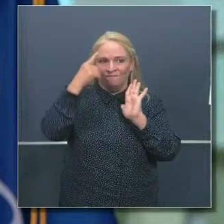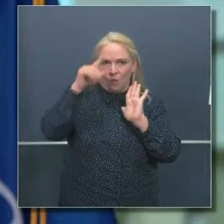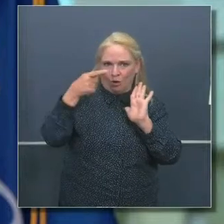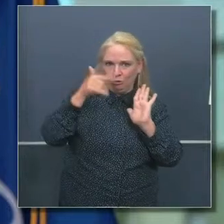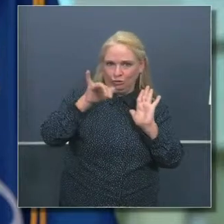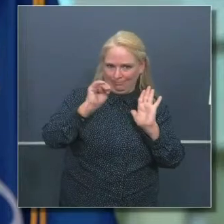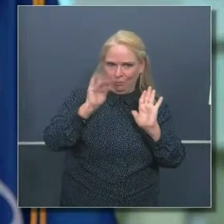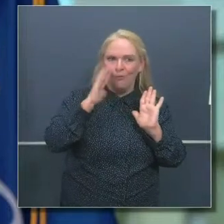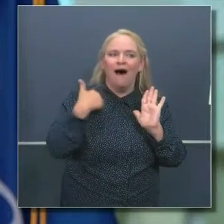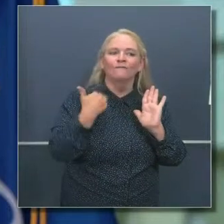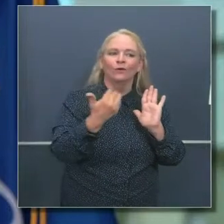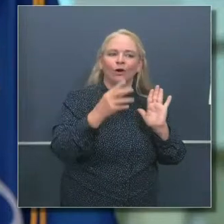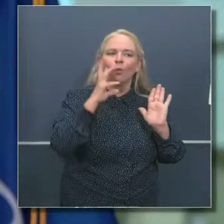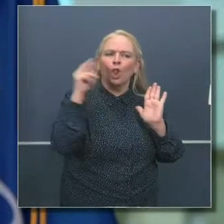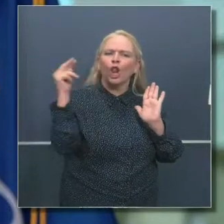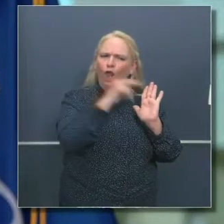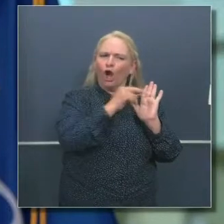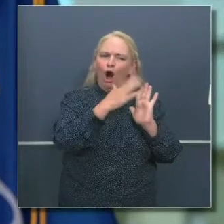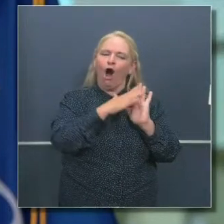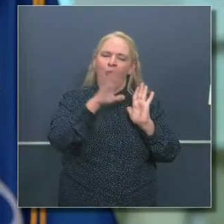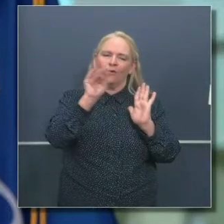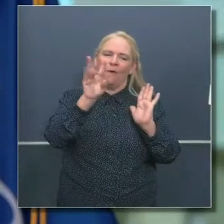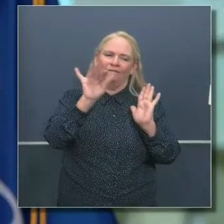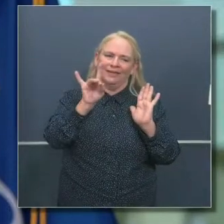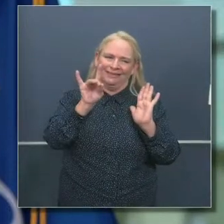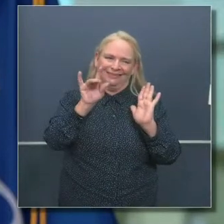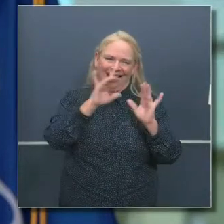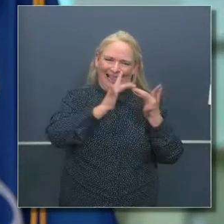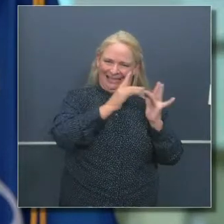you to take a look under the guidelines sections of